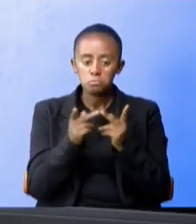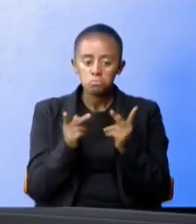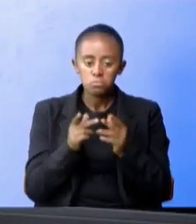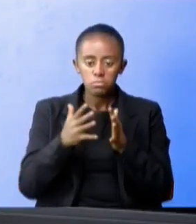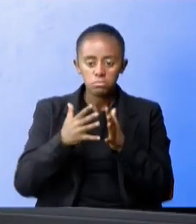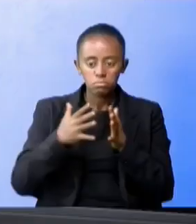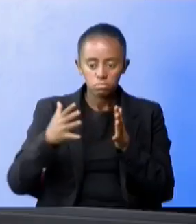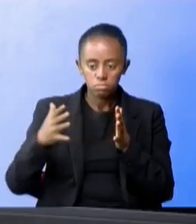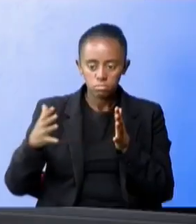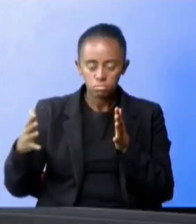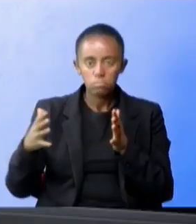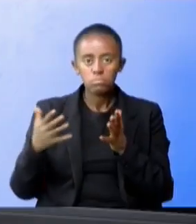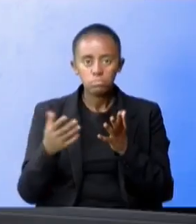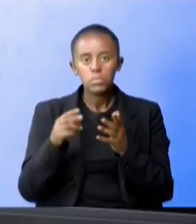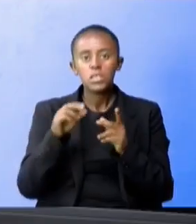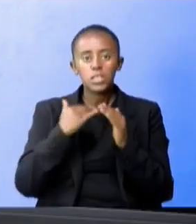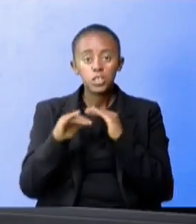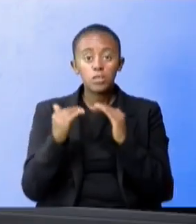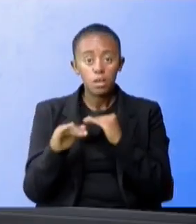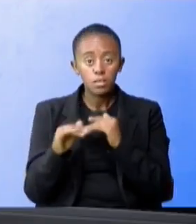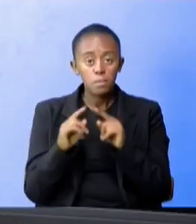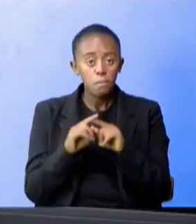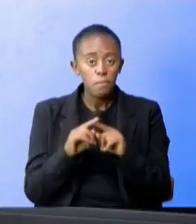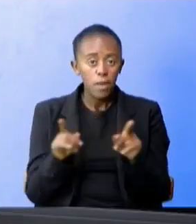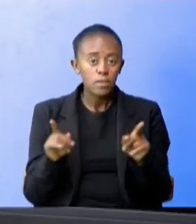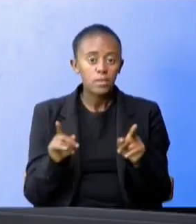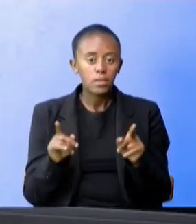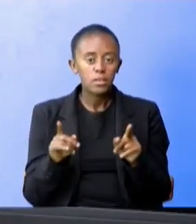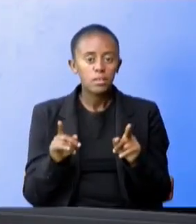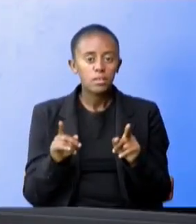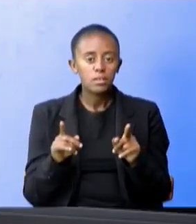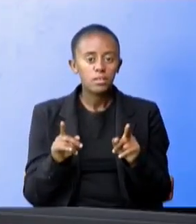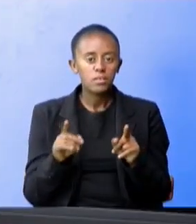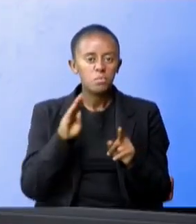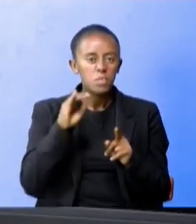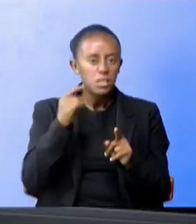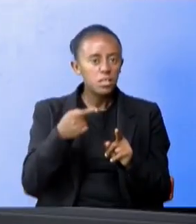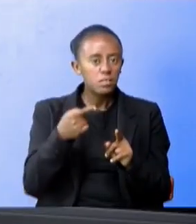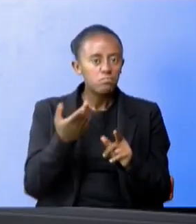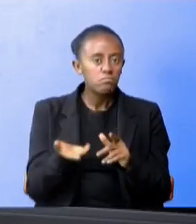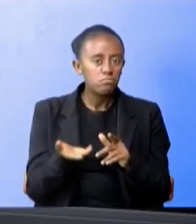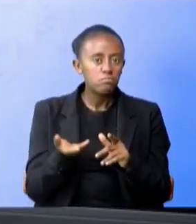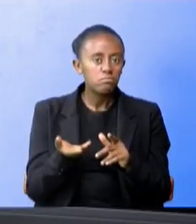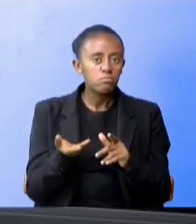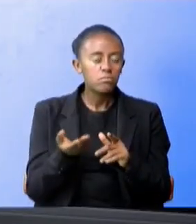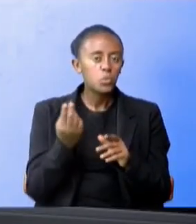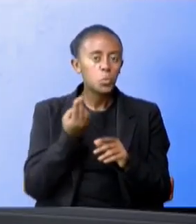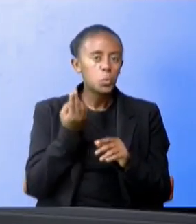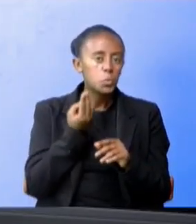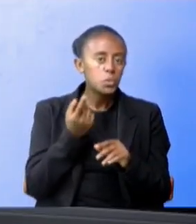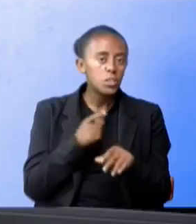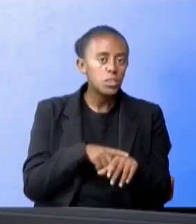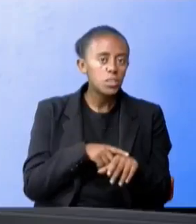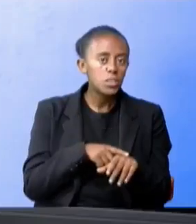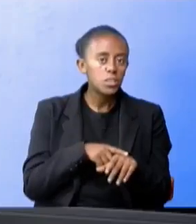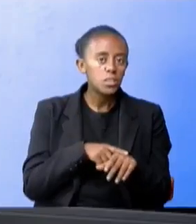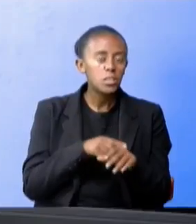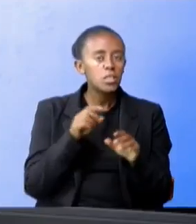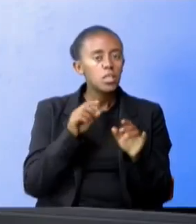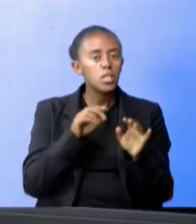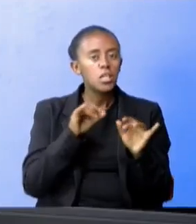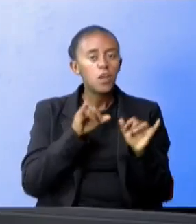about immense in size. But in the case of big, we use it for an